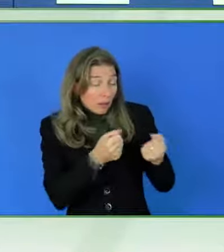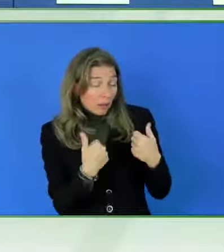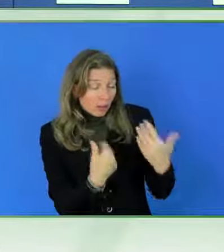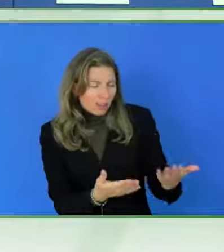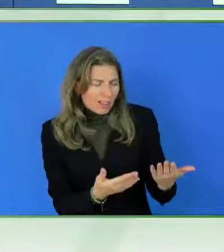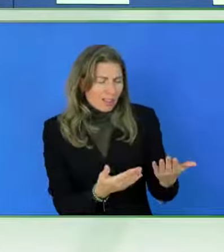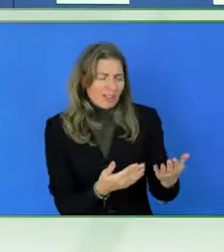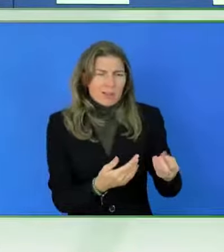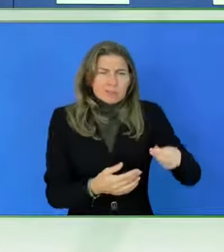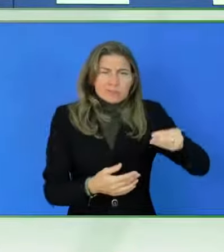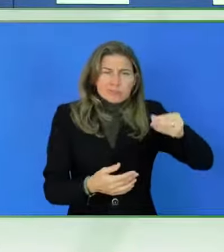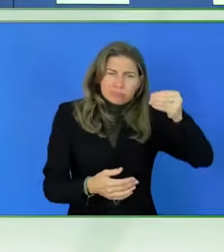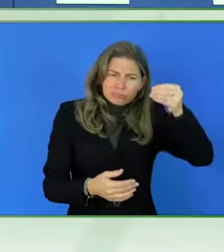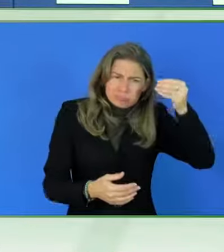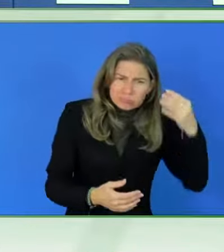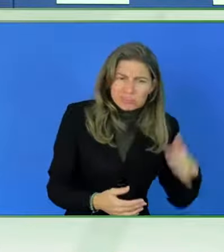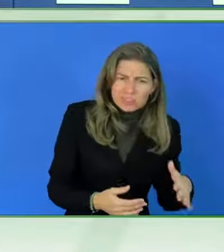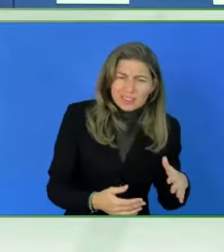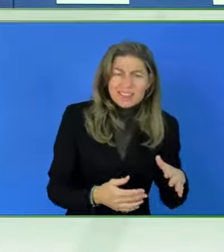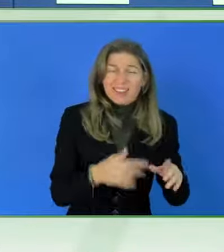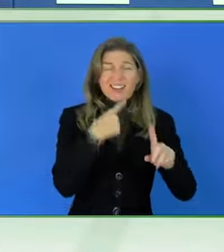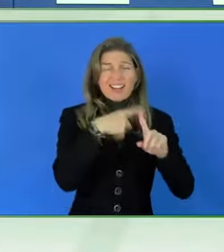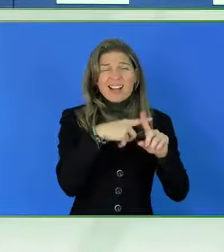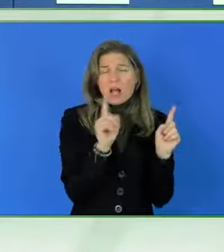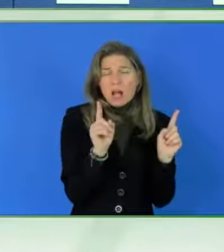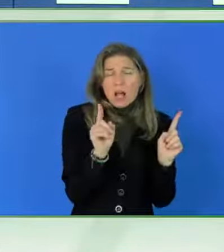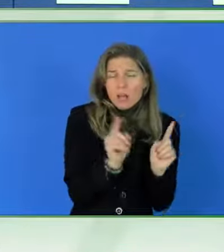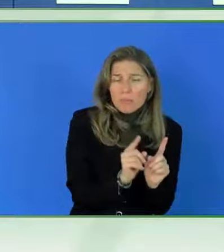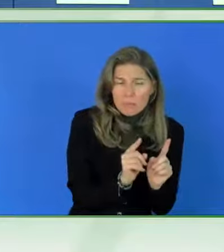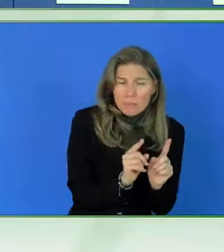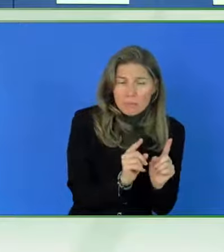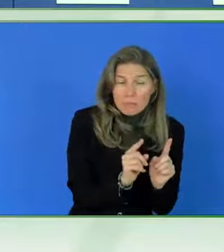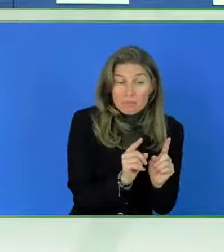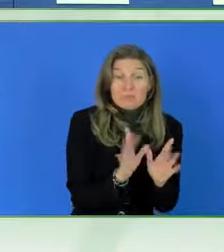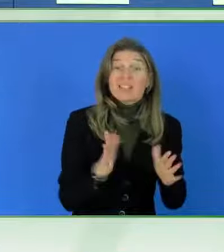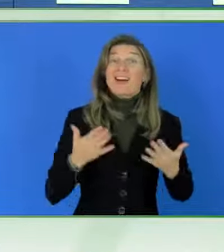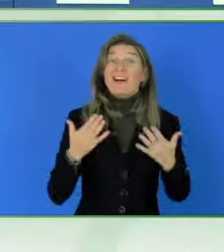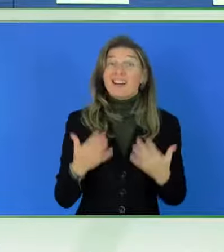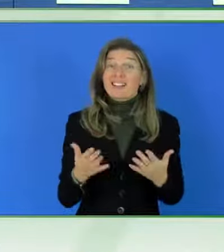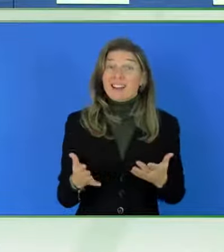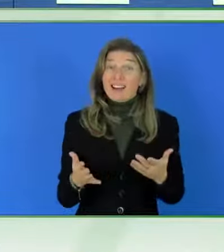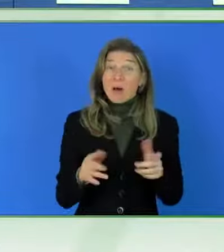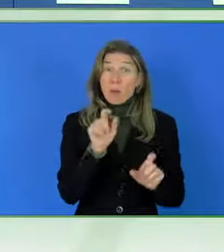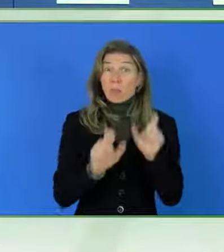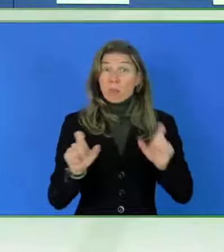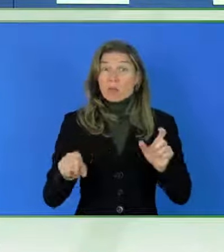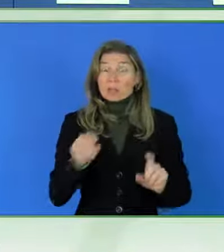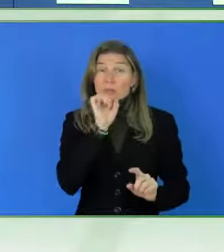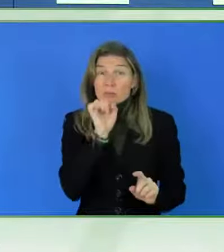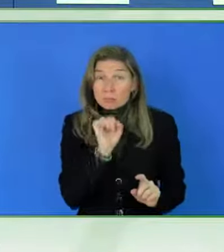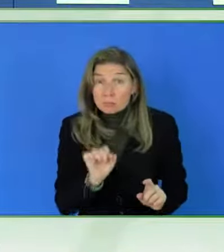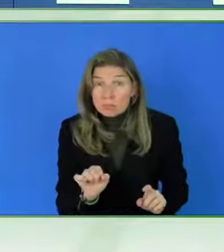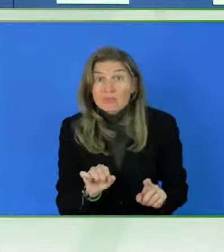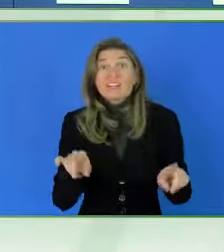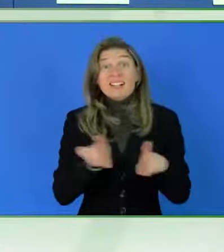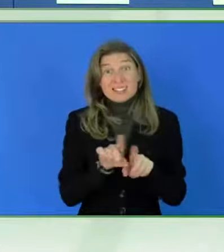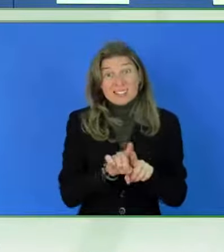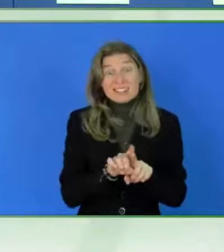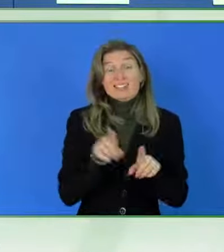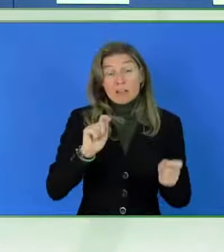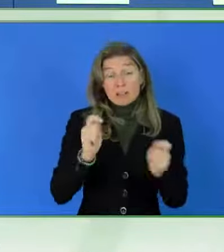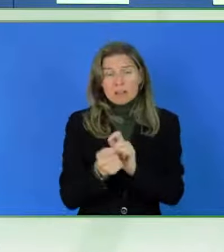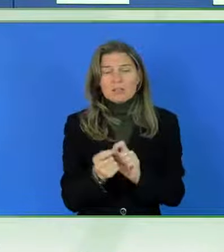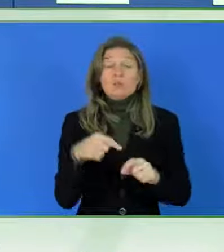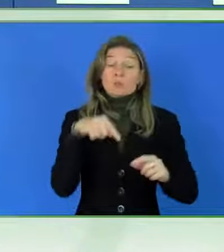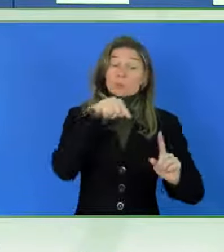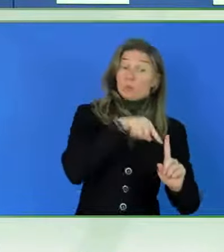to the aging of population. That's the reason because our goal is to replicate our model worldwide. We are looking for